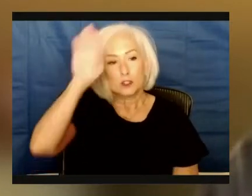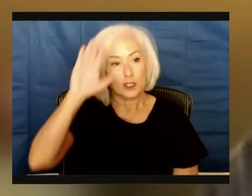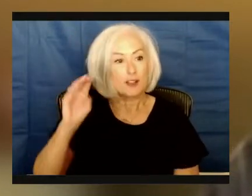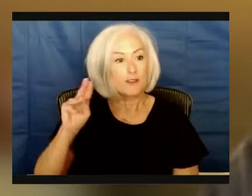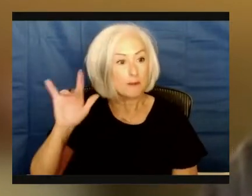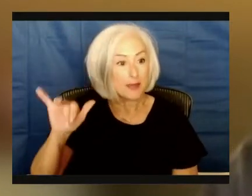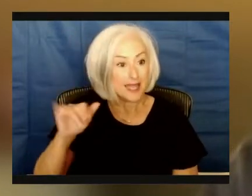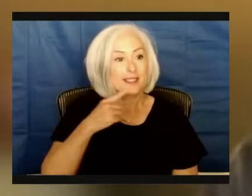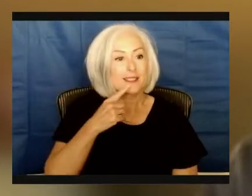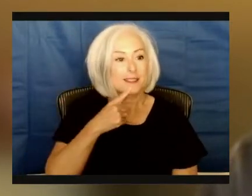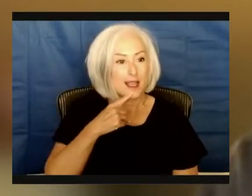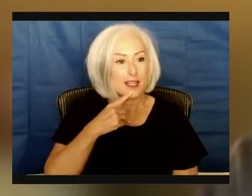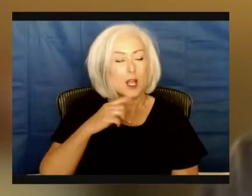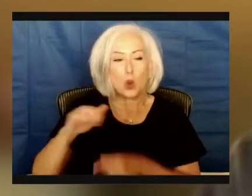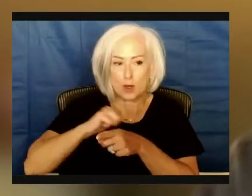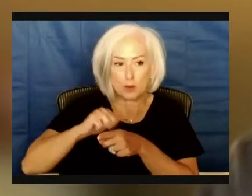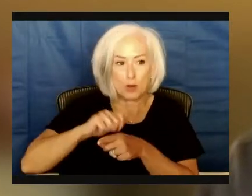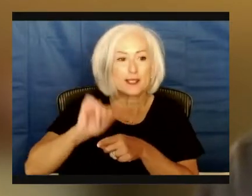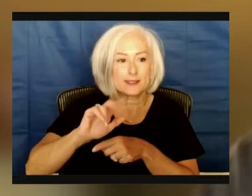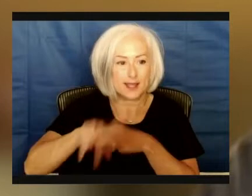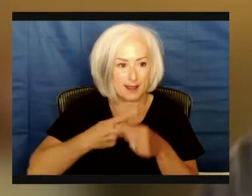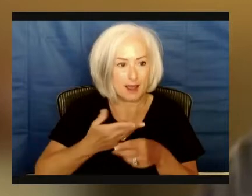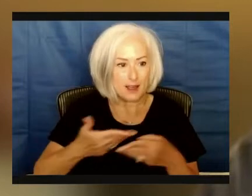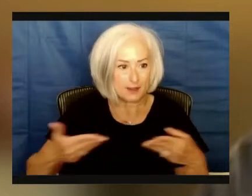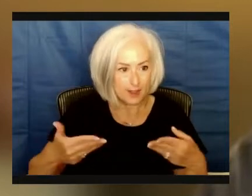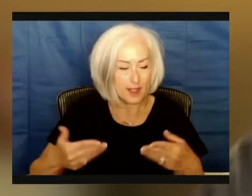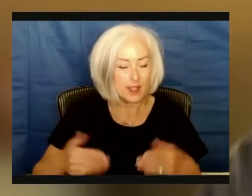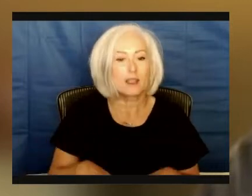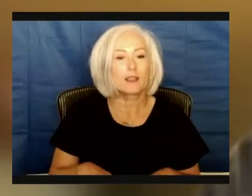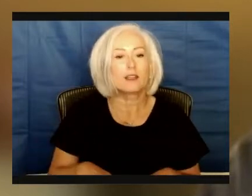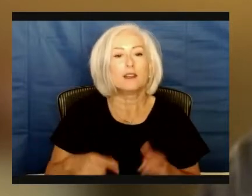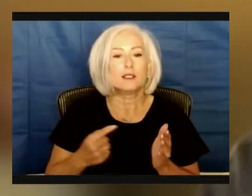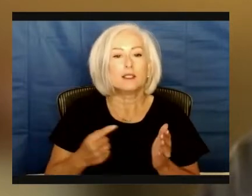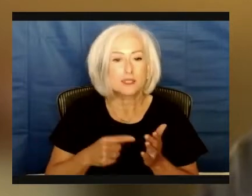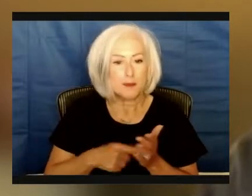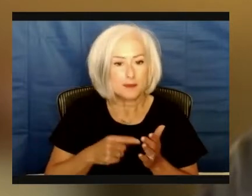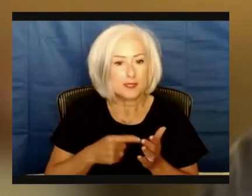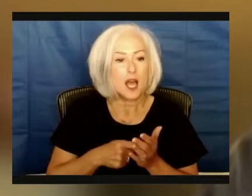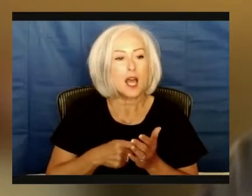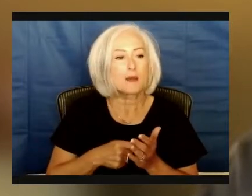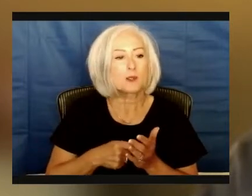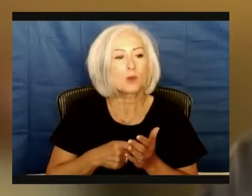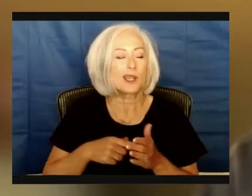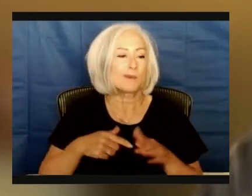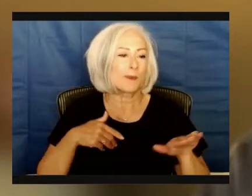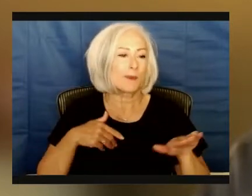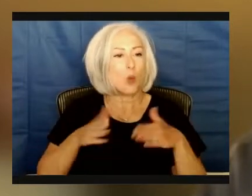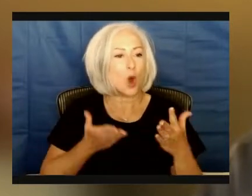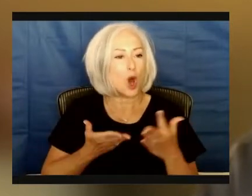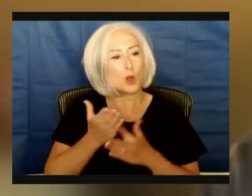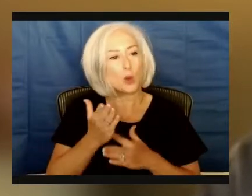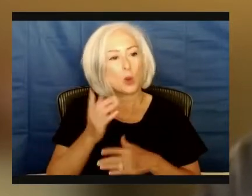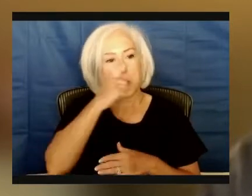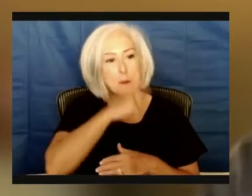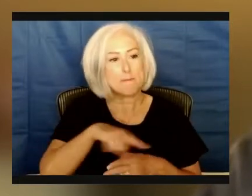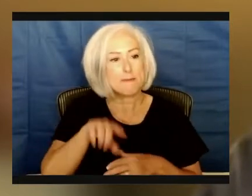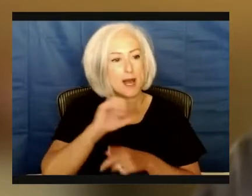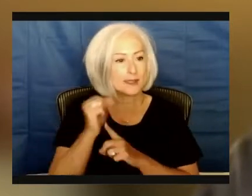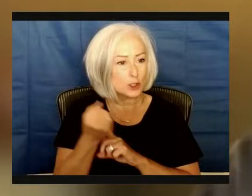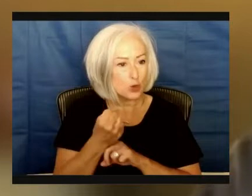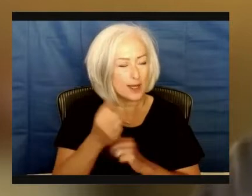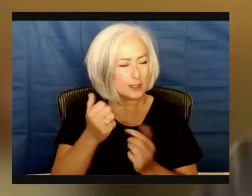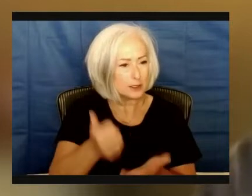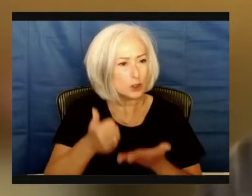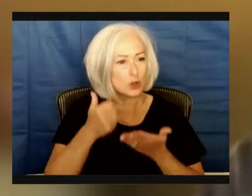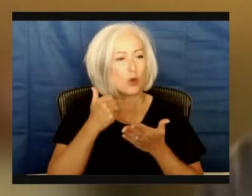do tabletop exercises. In some cases, we walk through actual mock incidents to try to help us